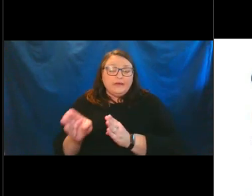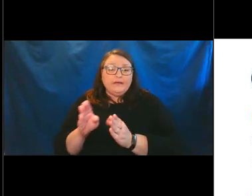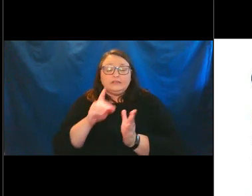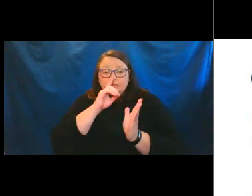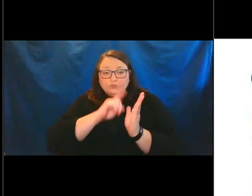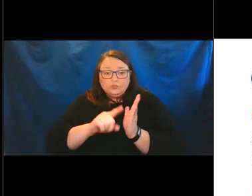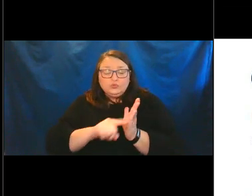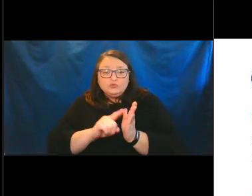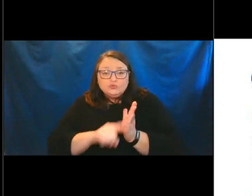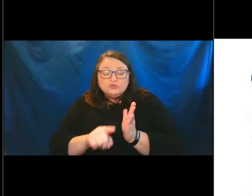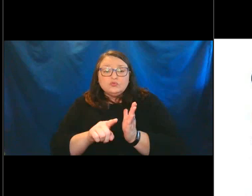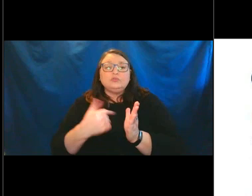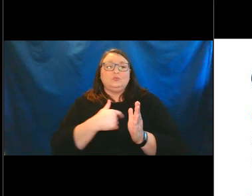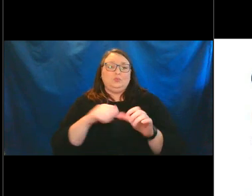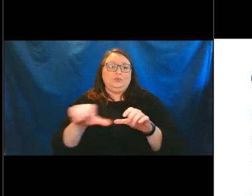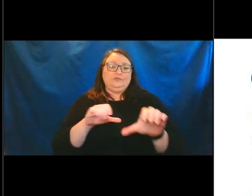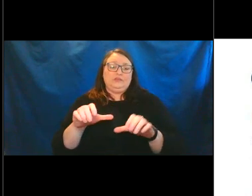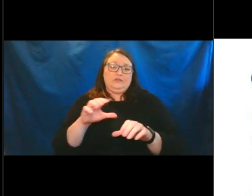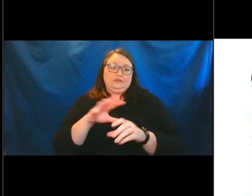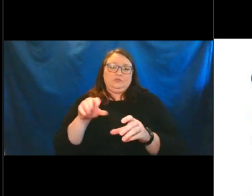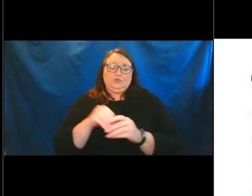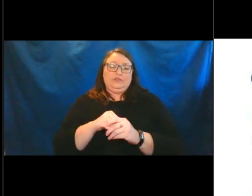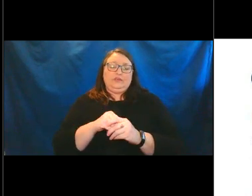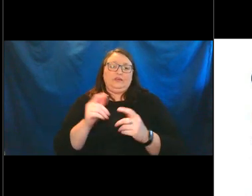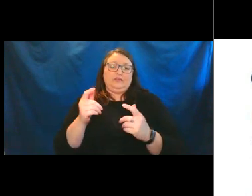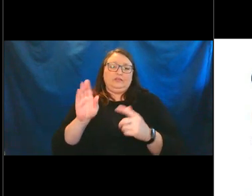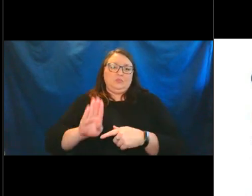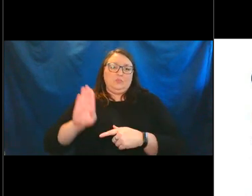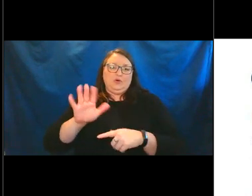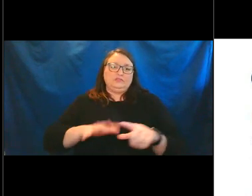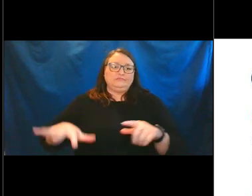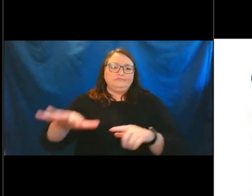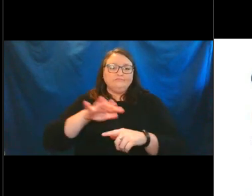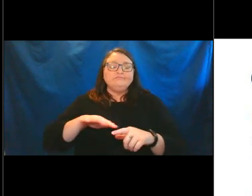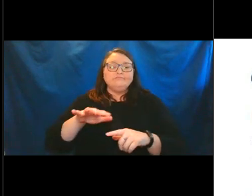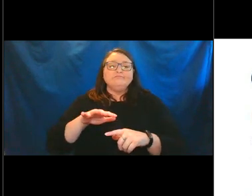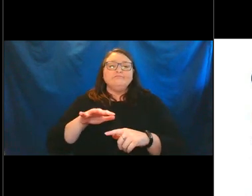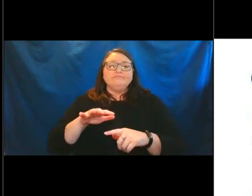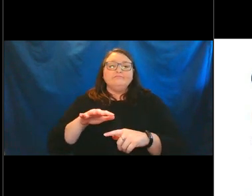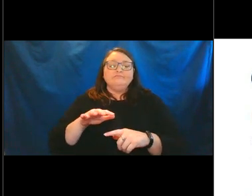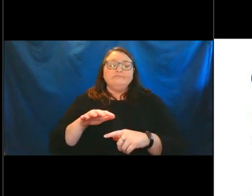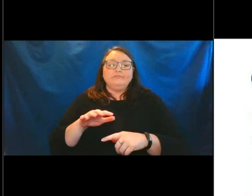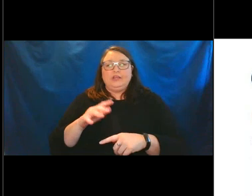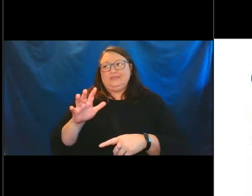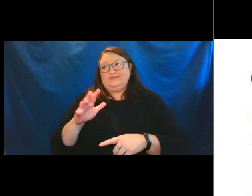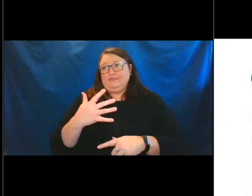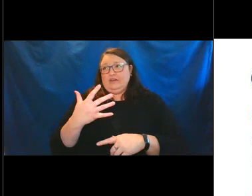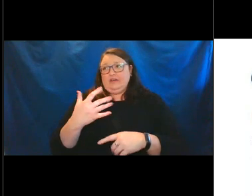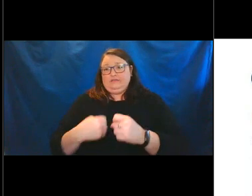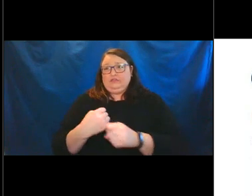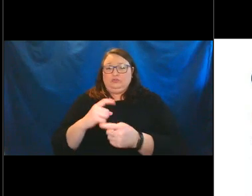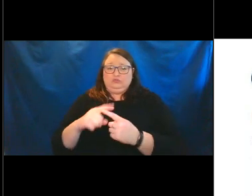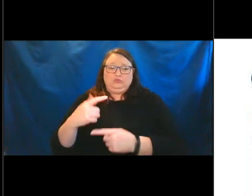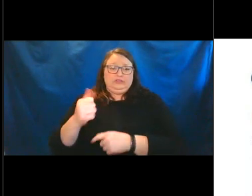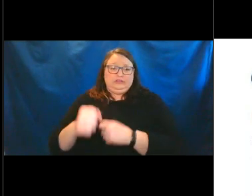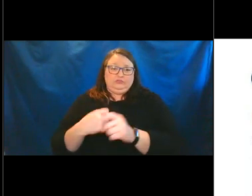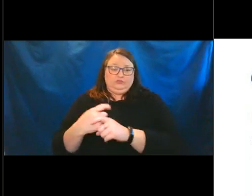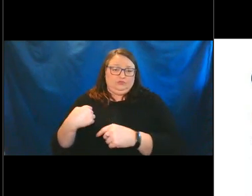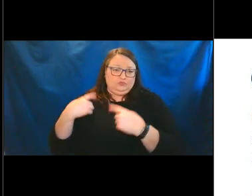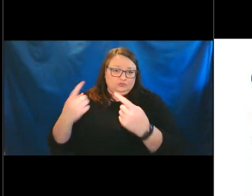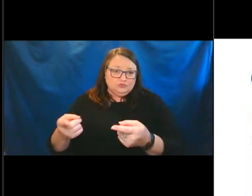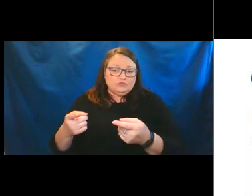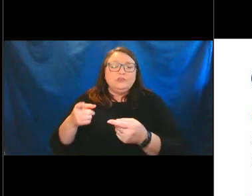been conducted in the greater Boston area in the past 5 to 10 years. And those identify what are the